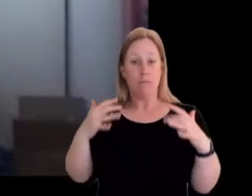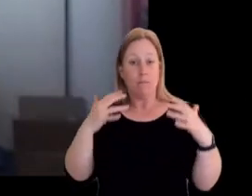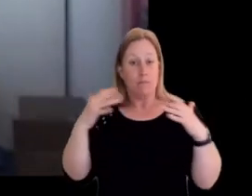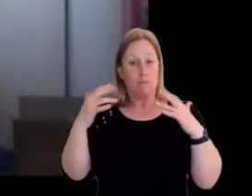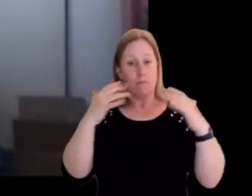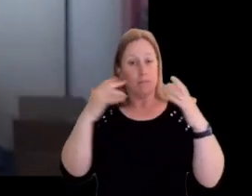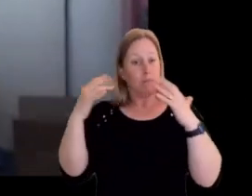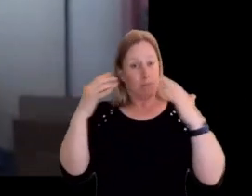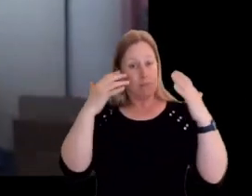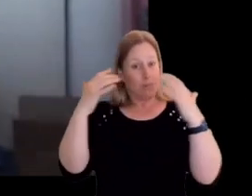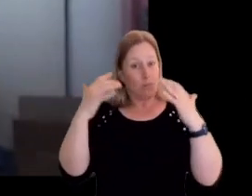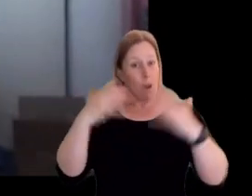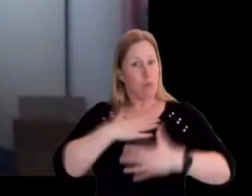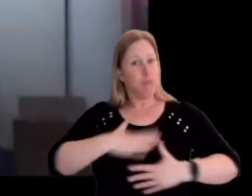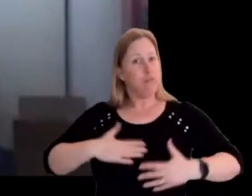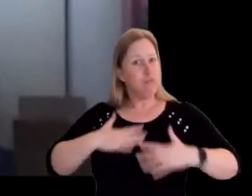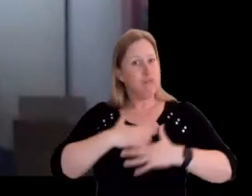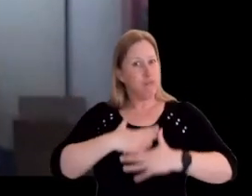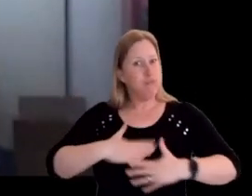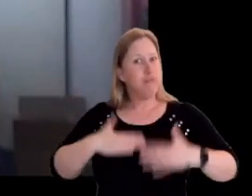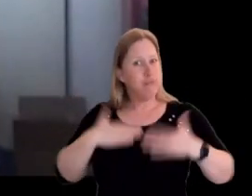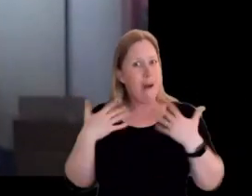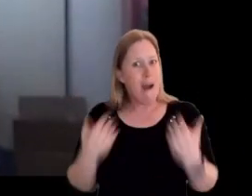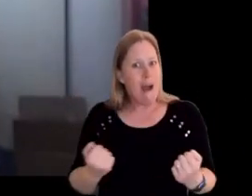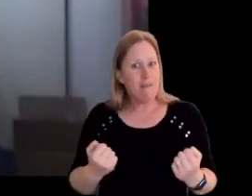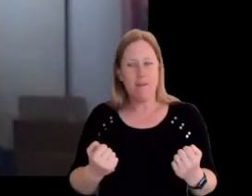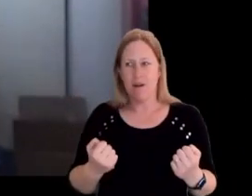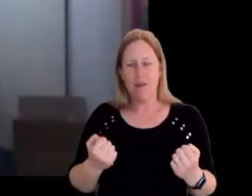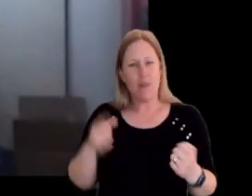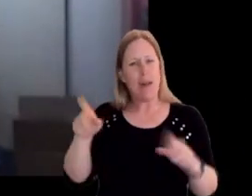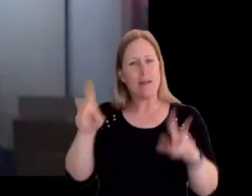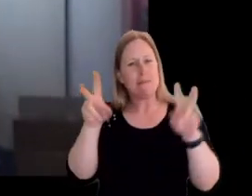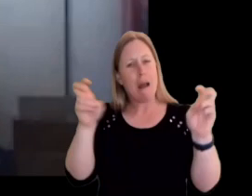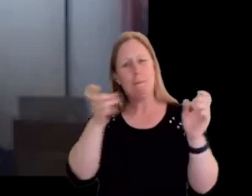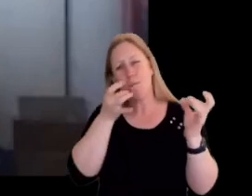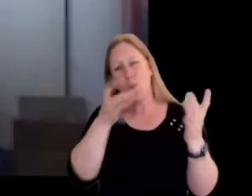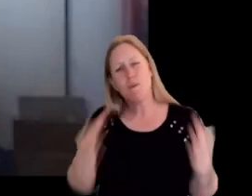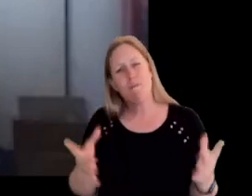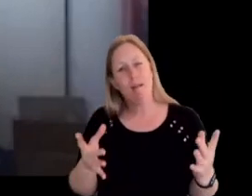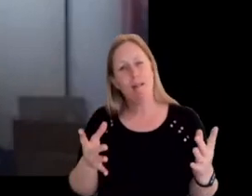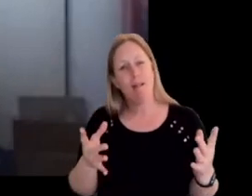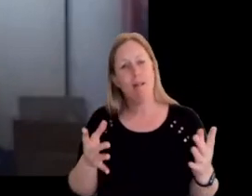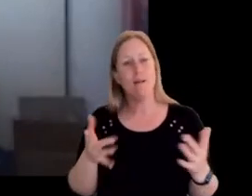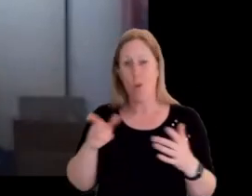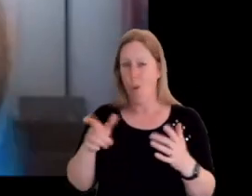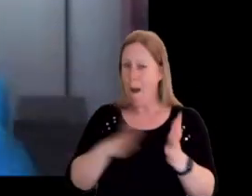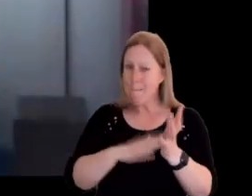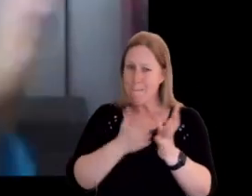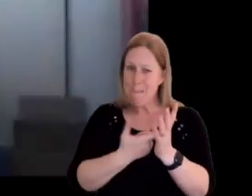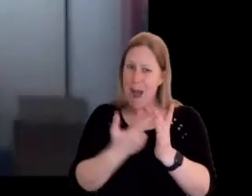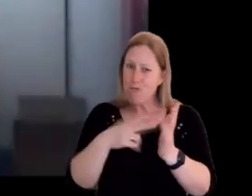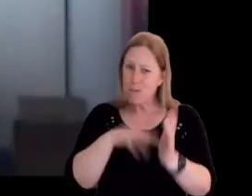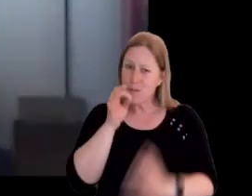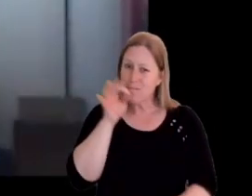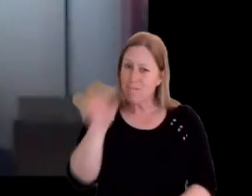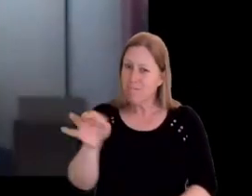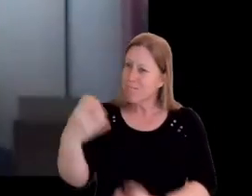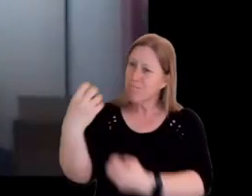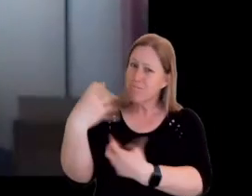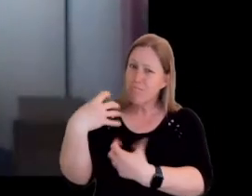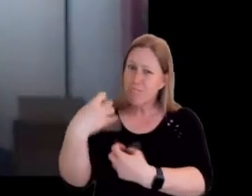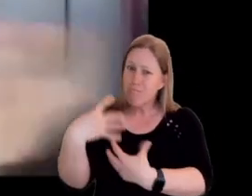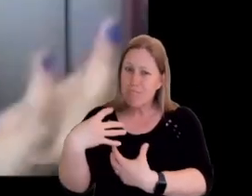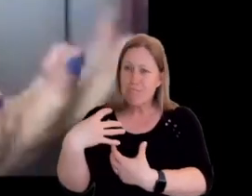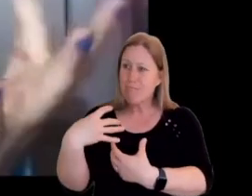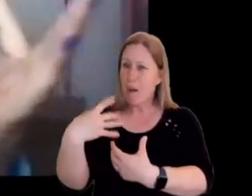us like tear up. It got us like really, really emotional. I just think it's so beautiful. And Marion, I'd love to hear a little bit more